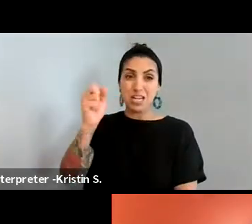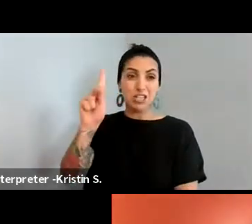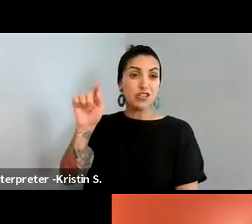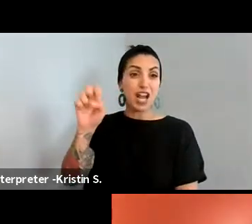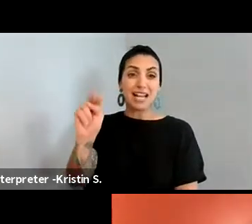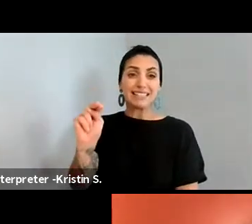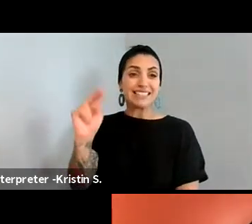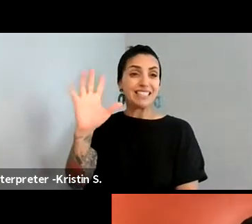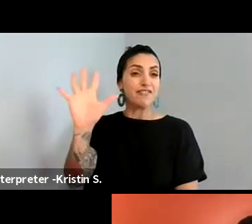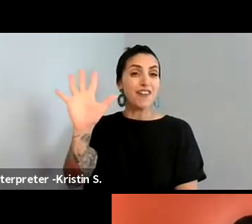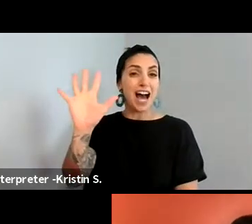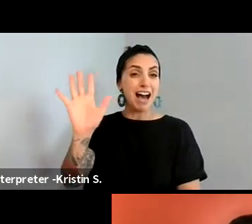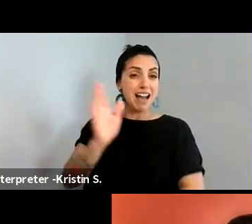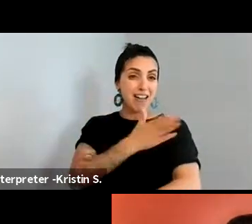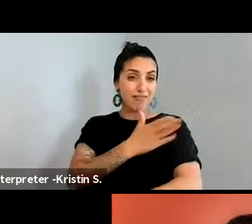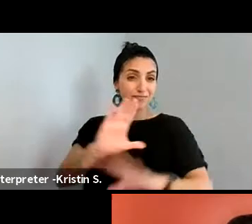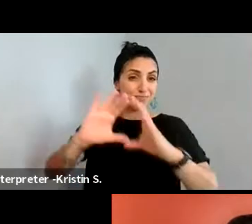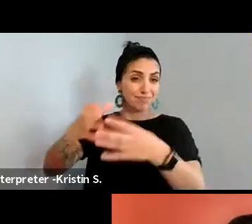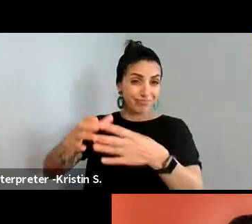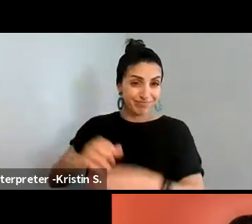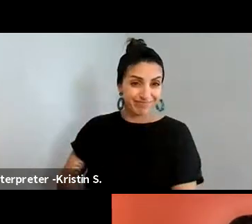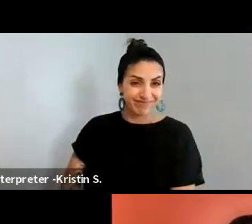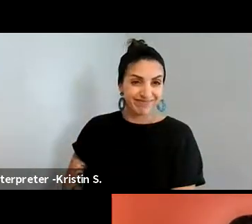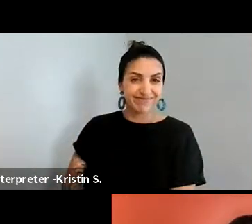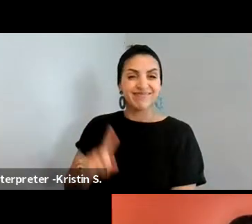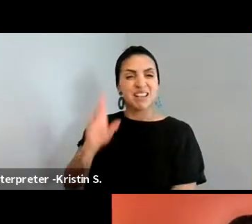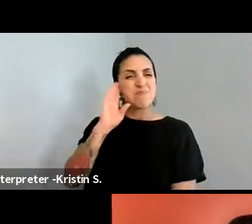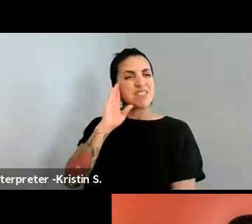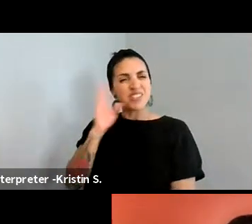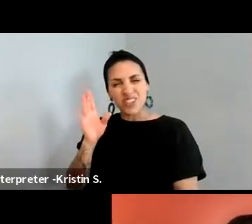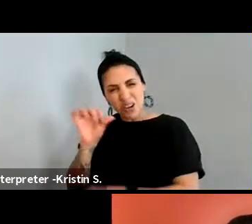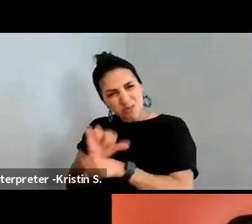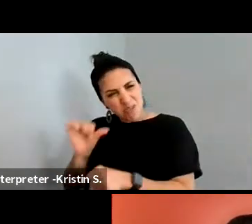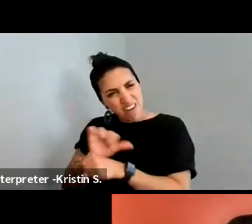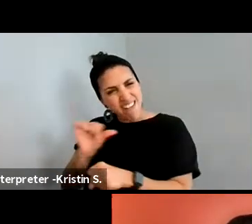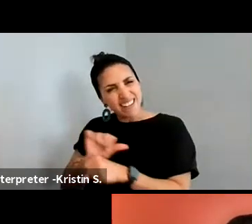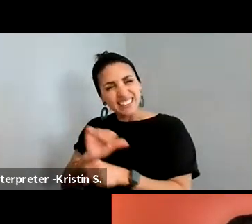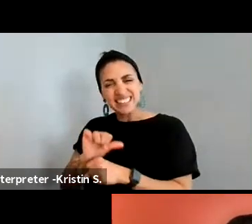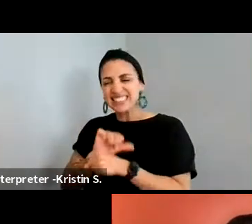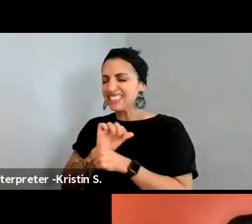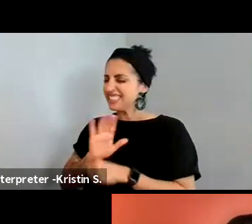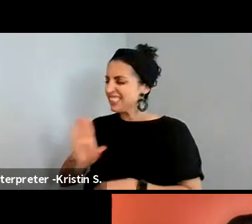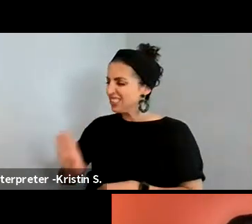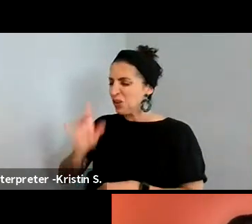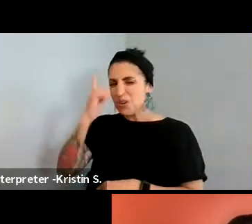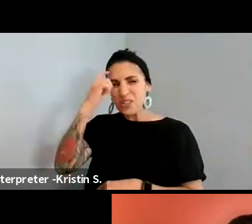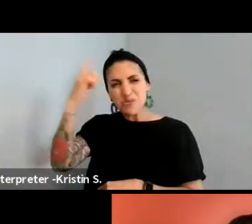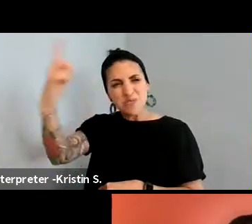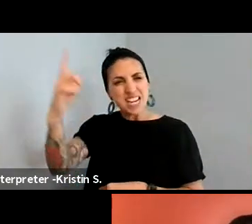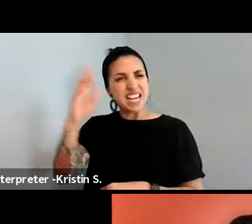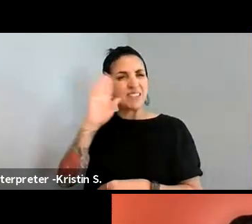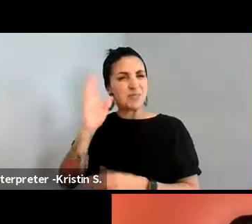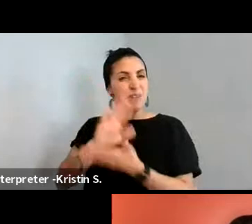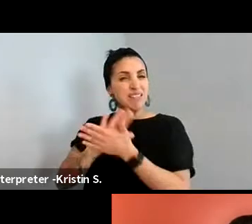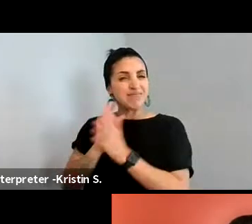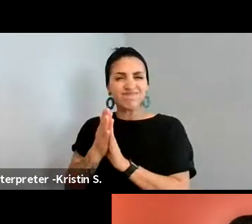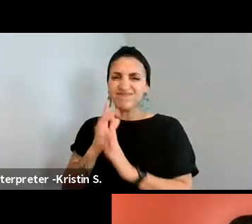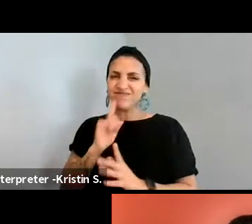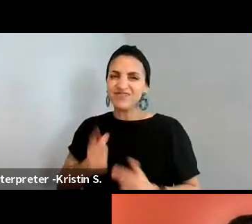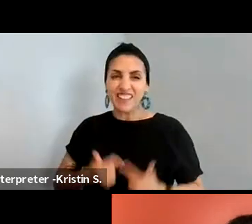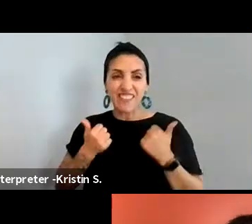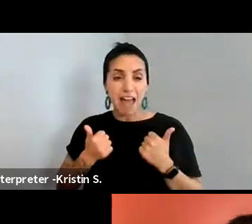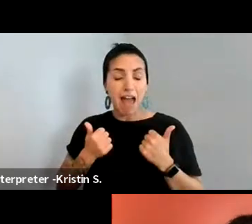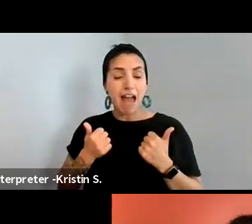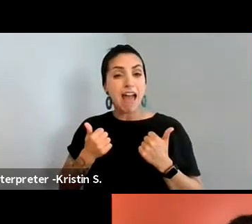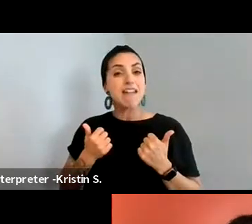But you're going to work really hard and your dreams are going to come true, not in the way you think they are, but in the way